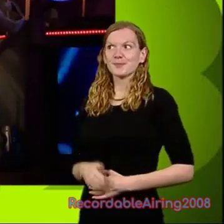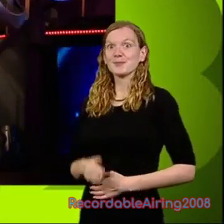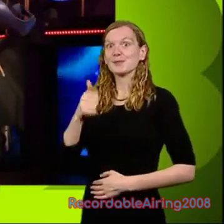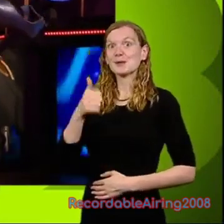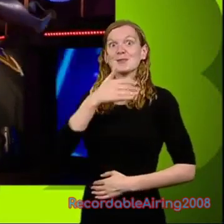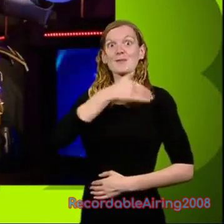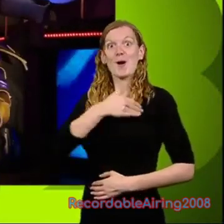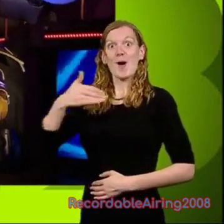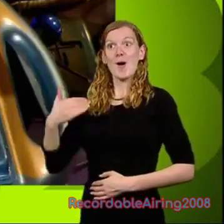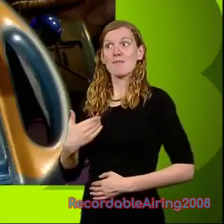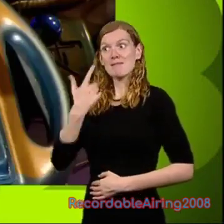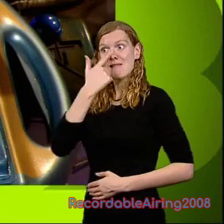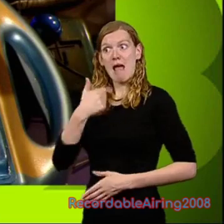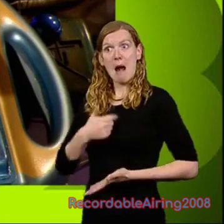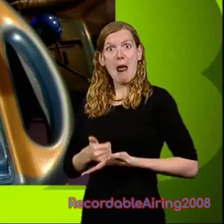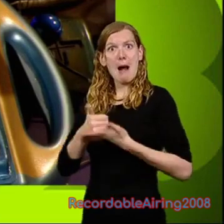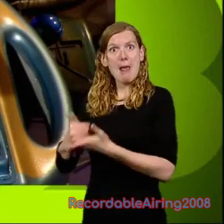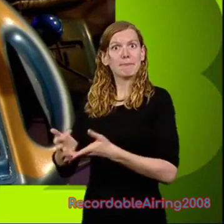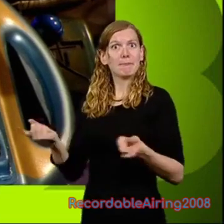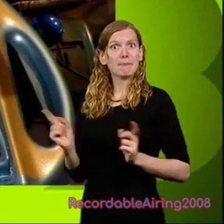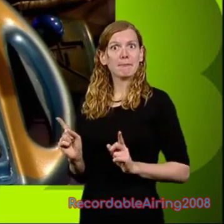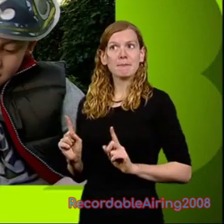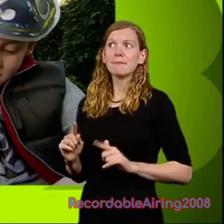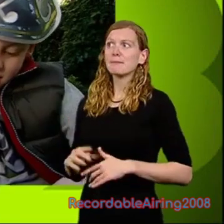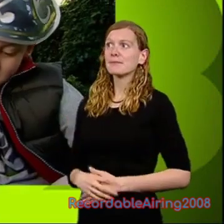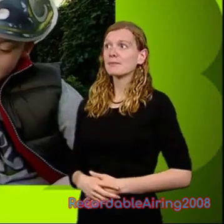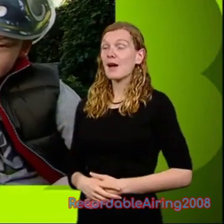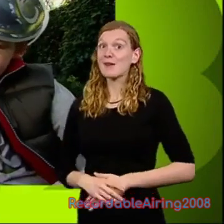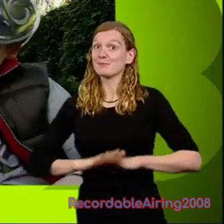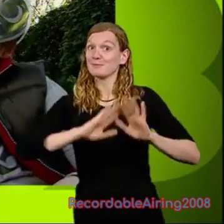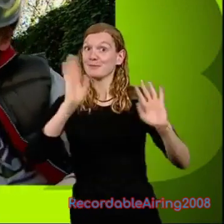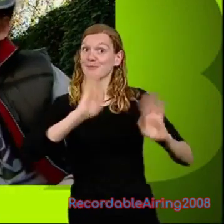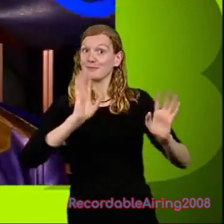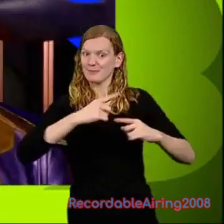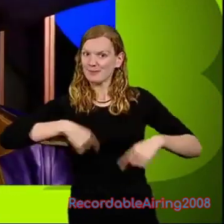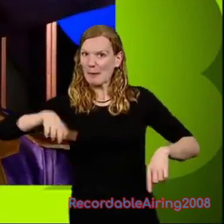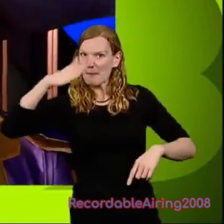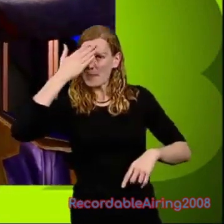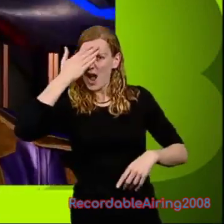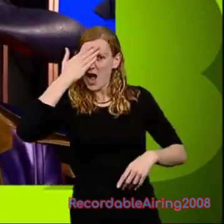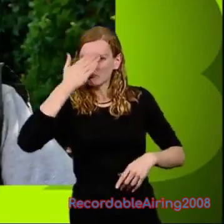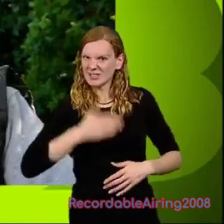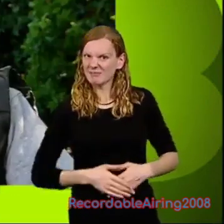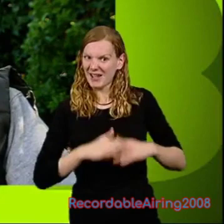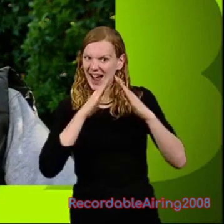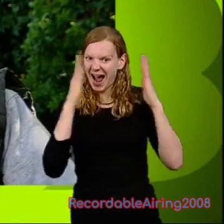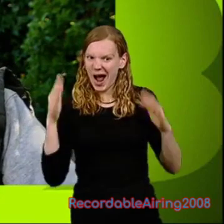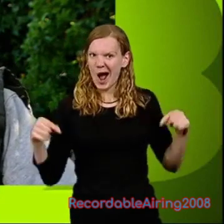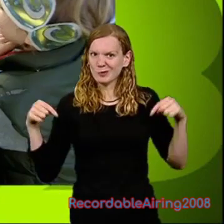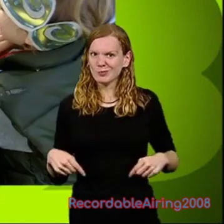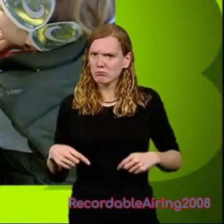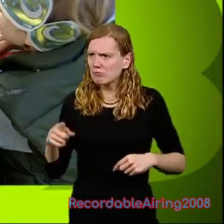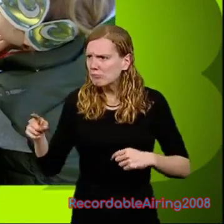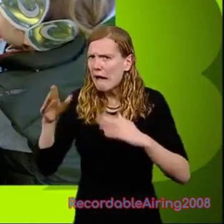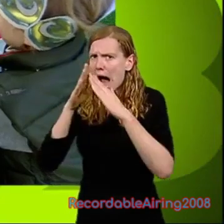Good morning, how can I help you? Hey, Captain DJ. It's the pirate posse in the house. You're in the house? No, in the